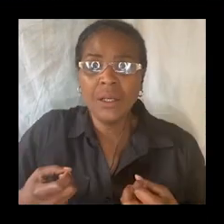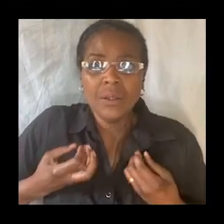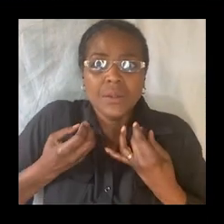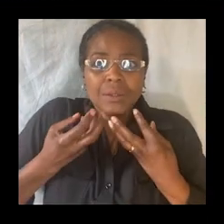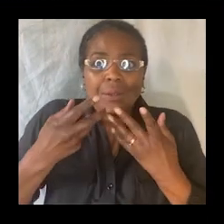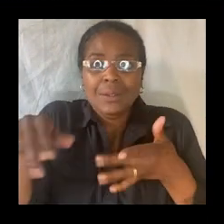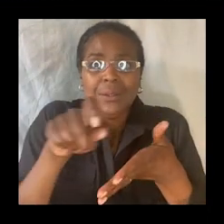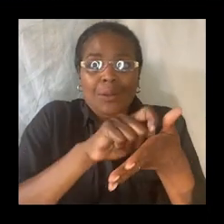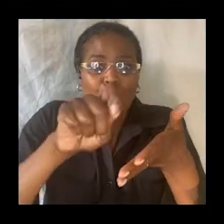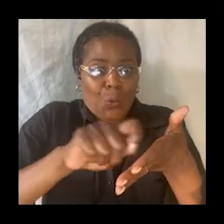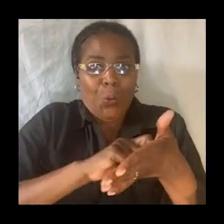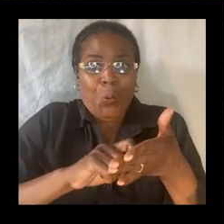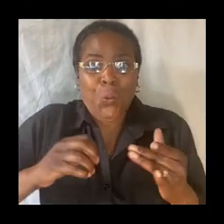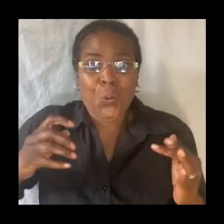force.